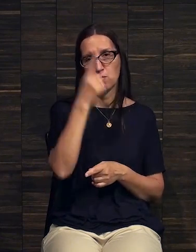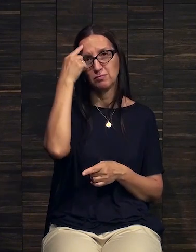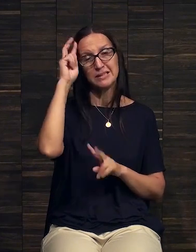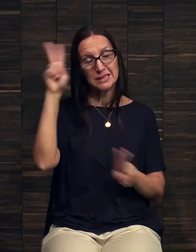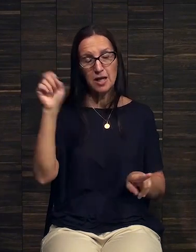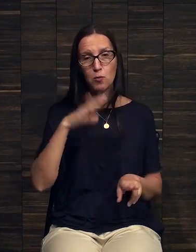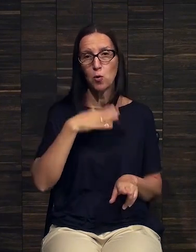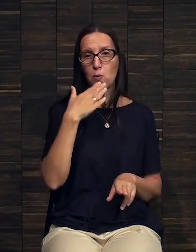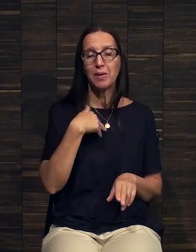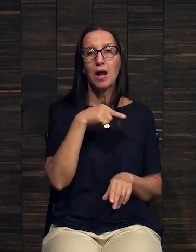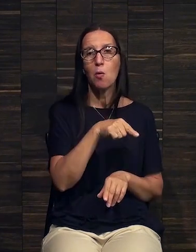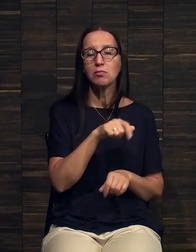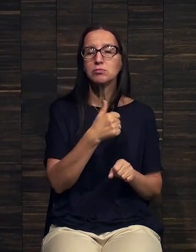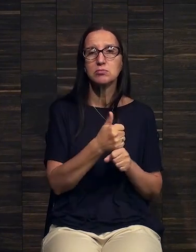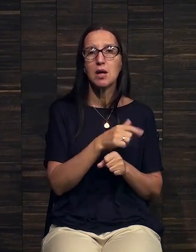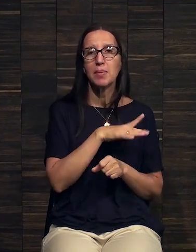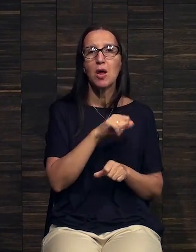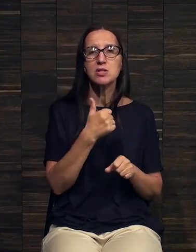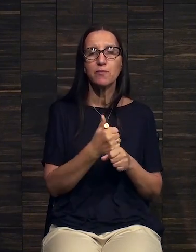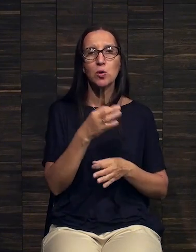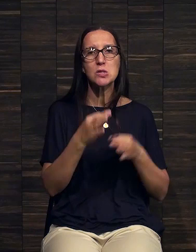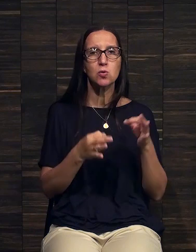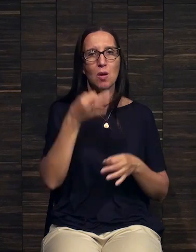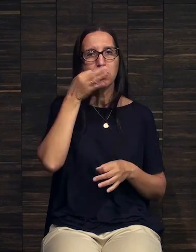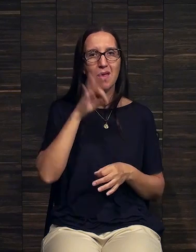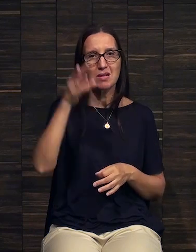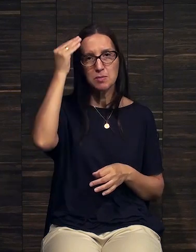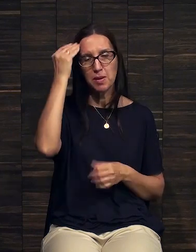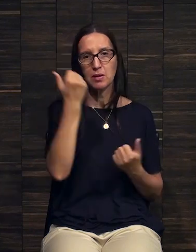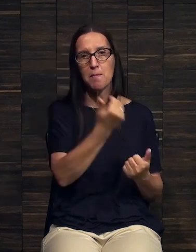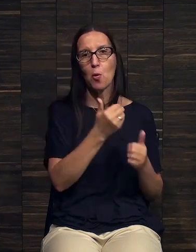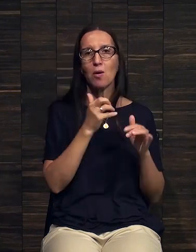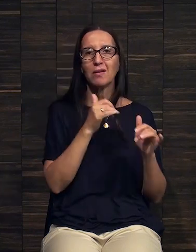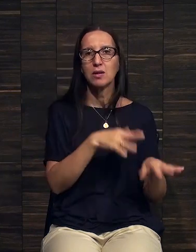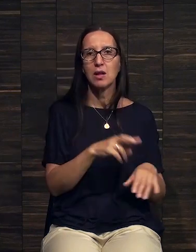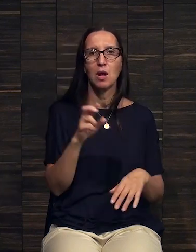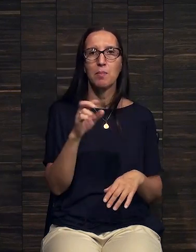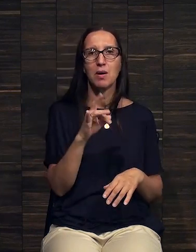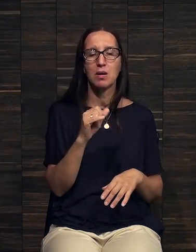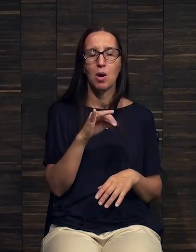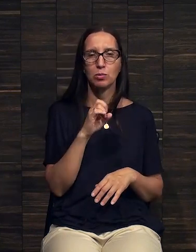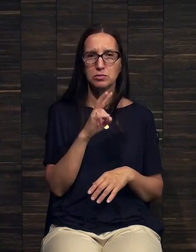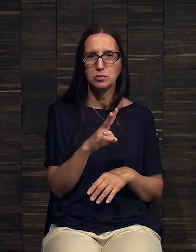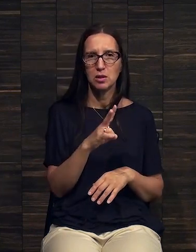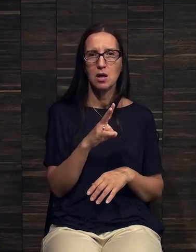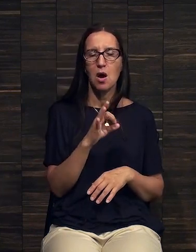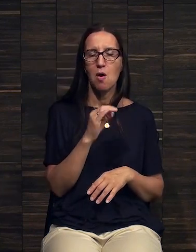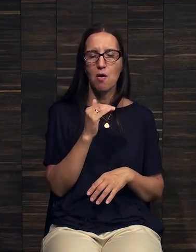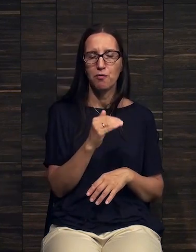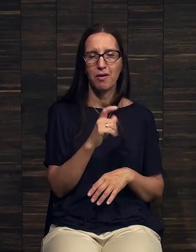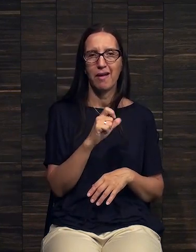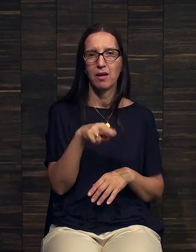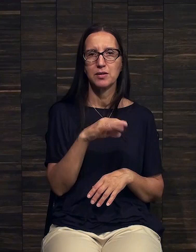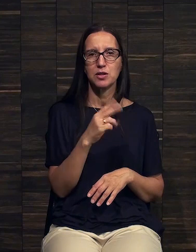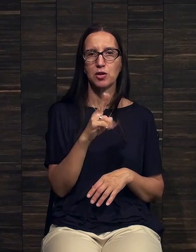Even if he didn't publish this book, he was a forensic expert on Brown